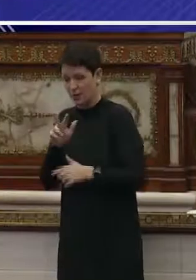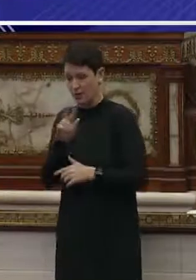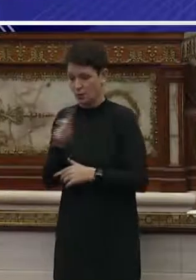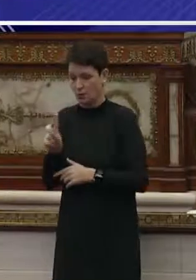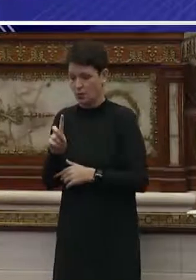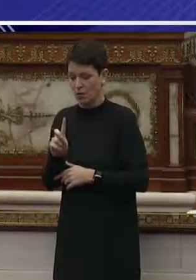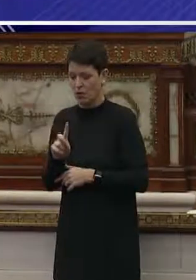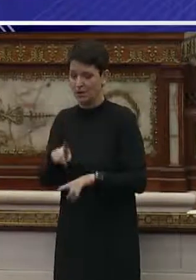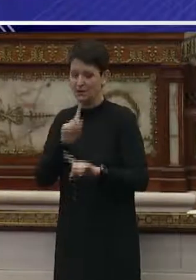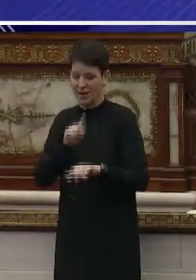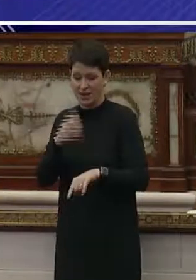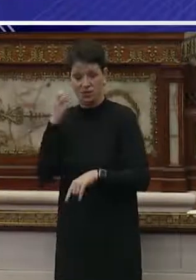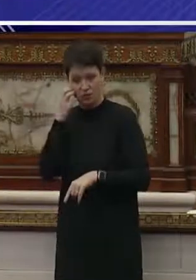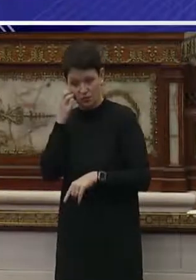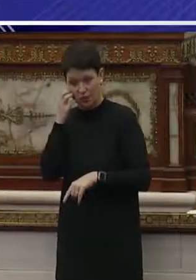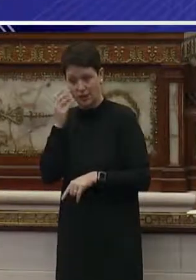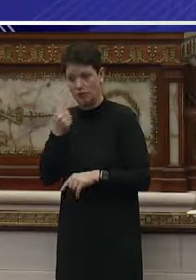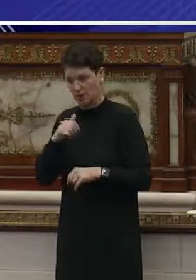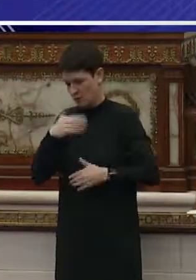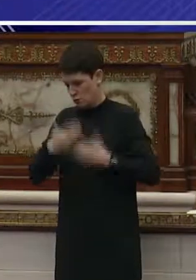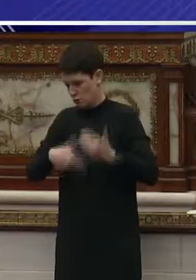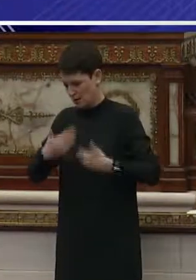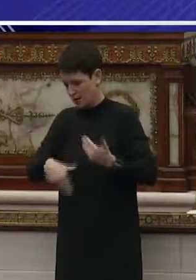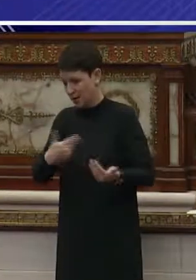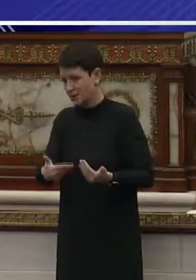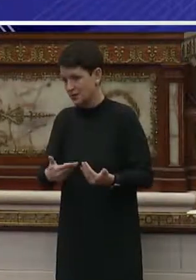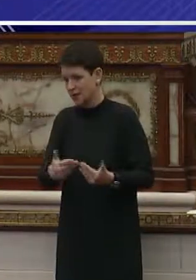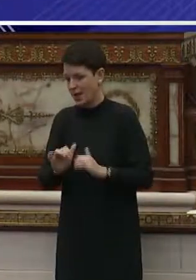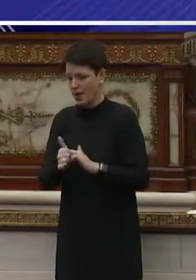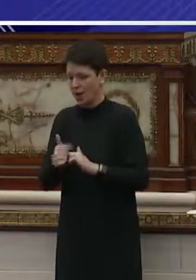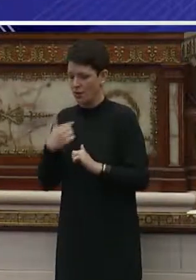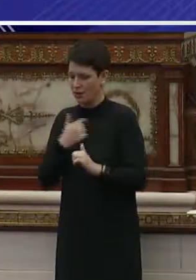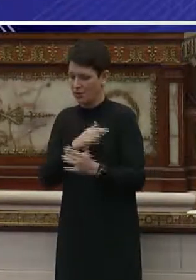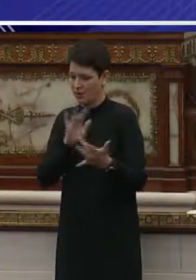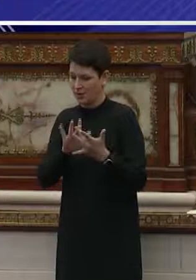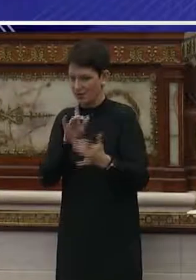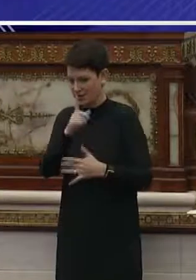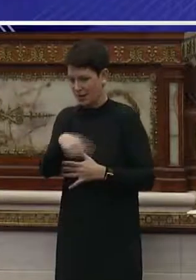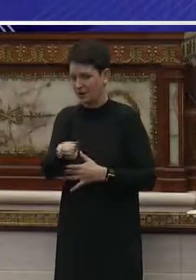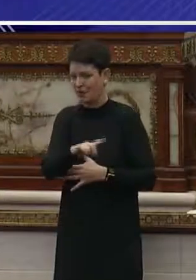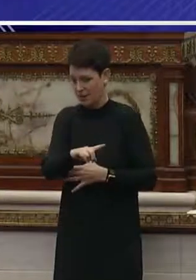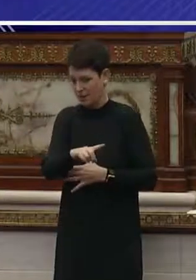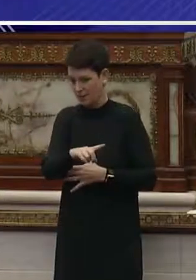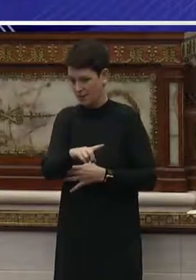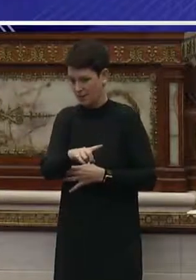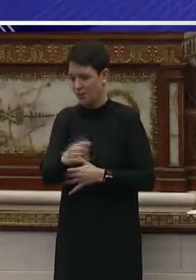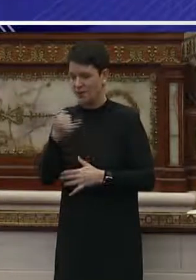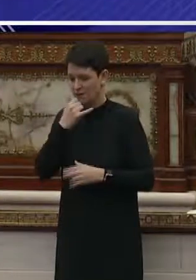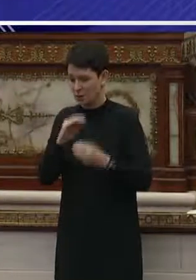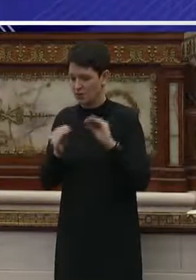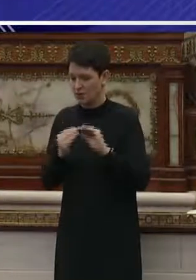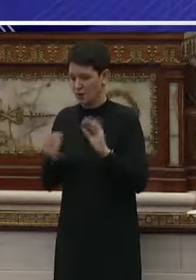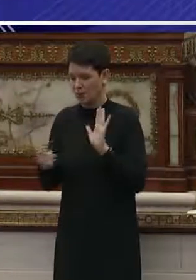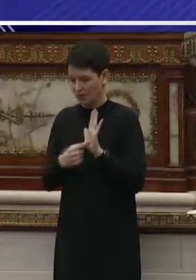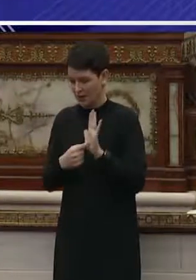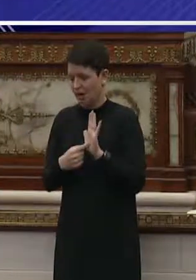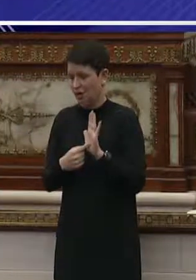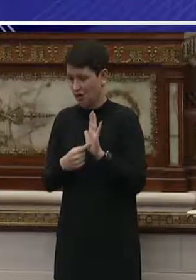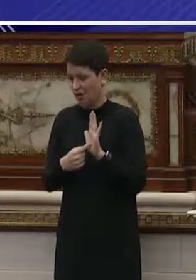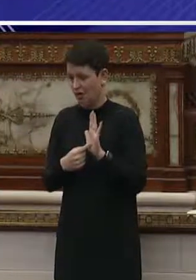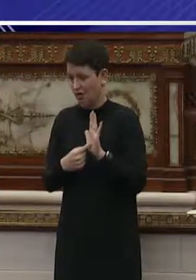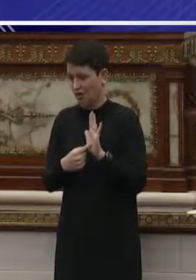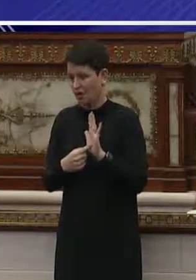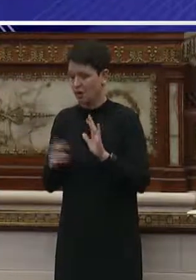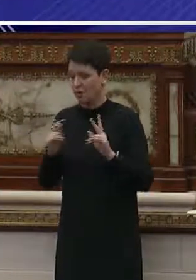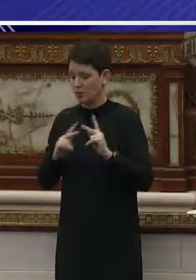taking those calls now and trying to process them. How are we contacting them? And there is a phone number associated with that. So